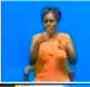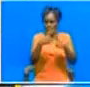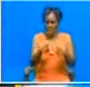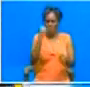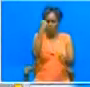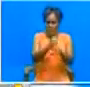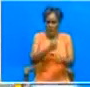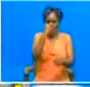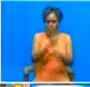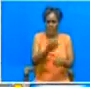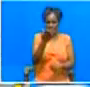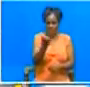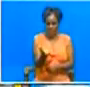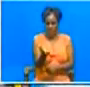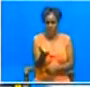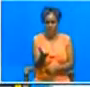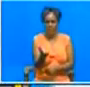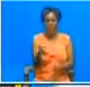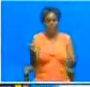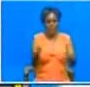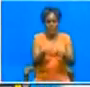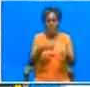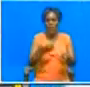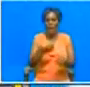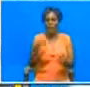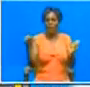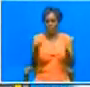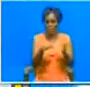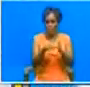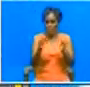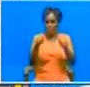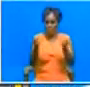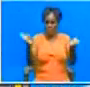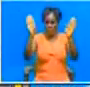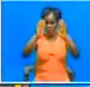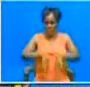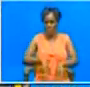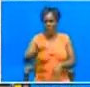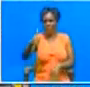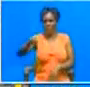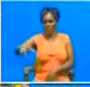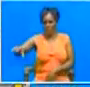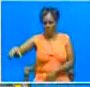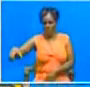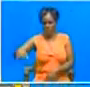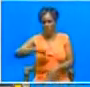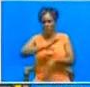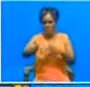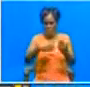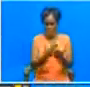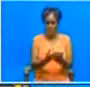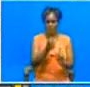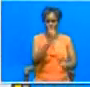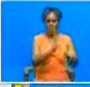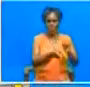work the contractor on site is putting is a real threat that could strangle the dream of Bomet joining other counties as owners of a reputable